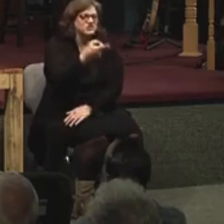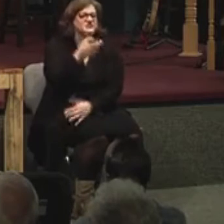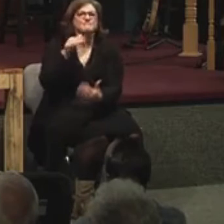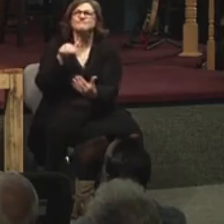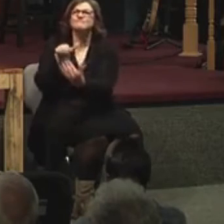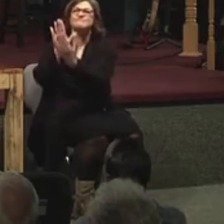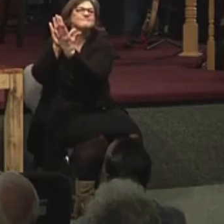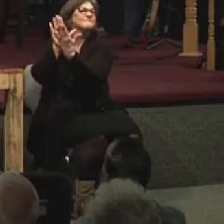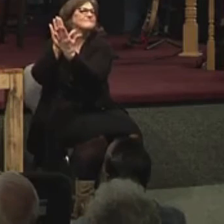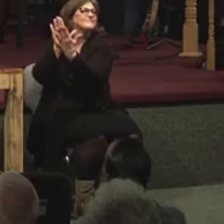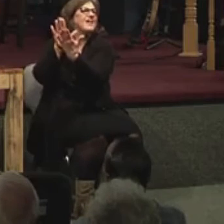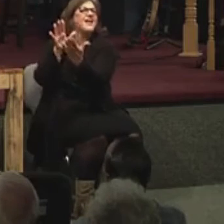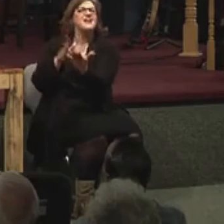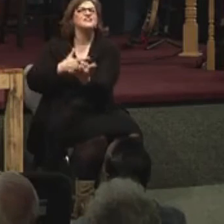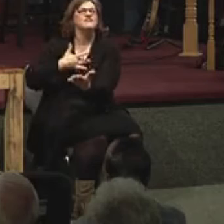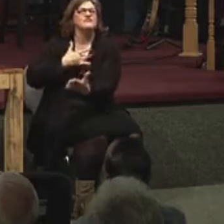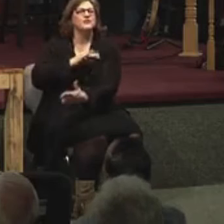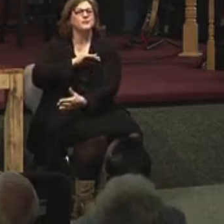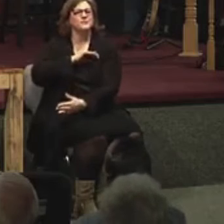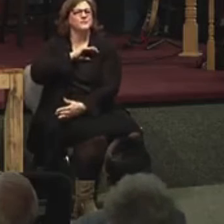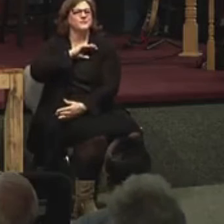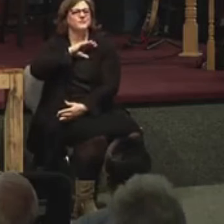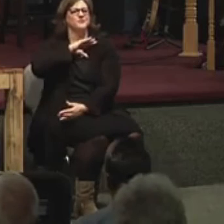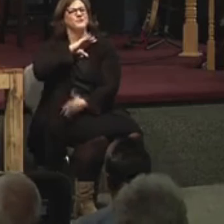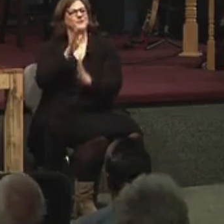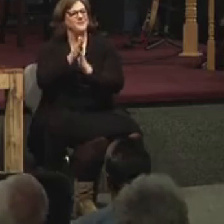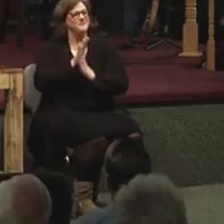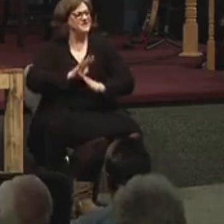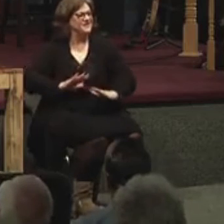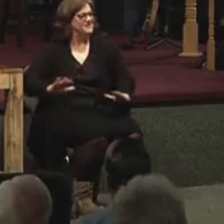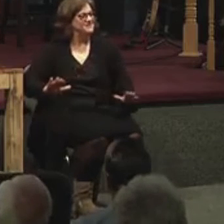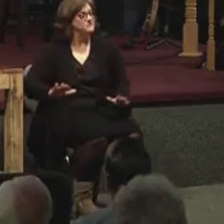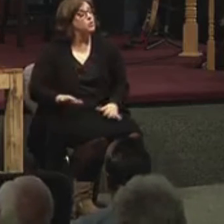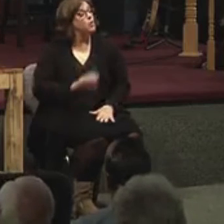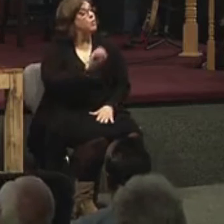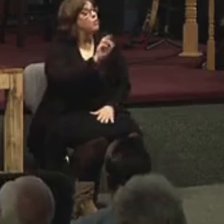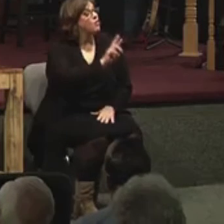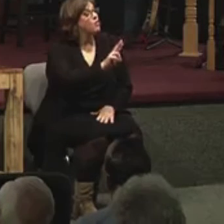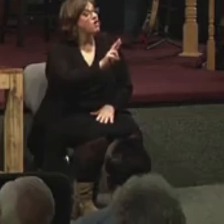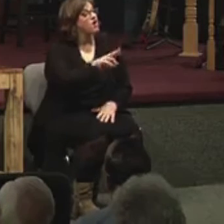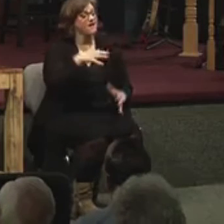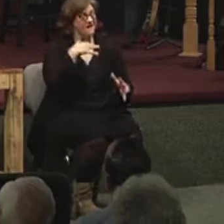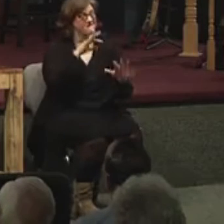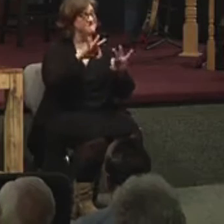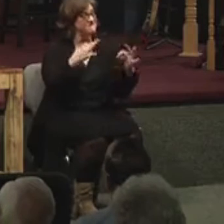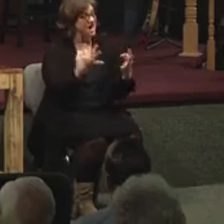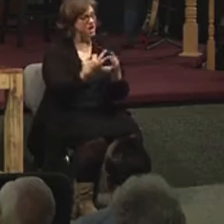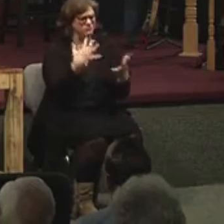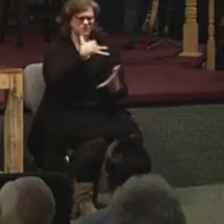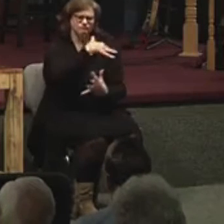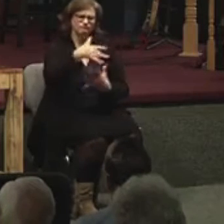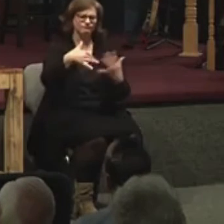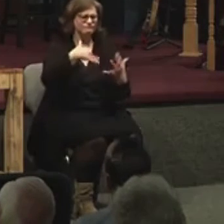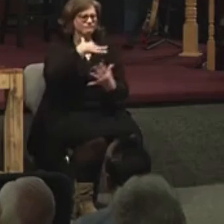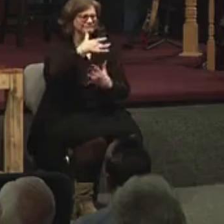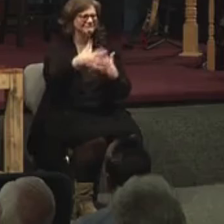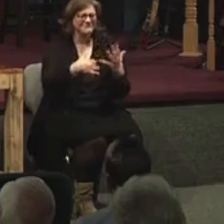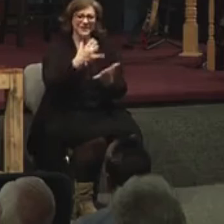have permission to be present with your family. You have permission to just be present with your own thoughts and feelings.